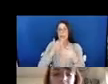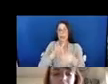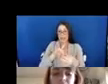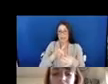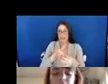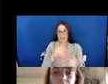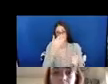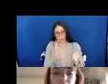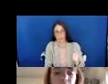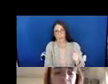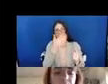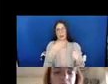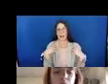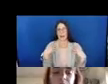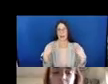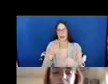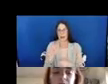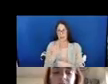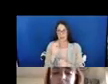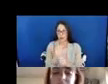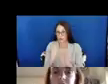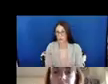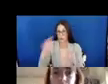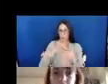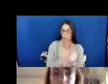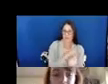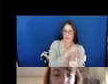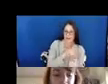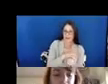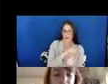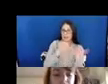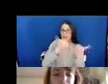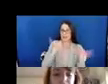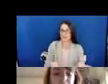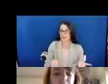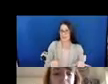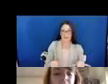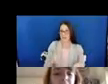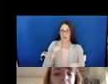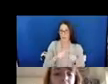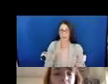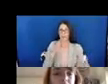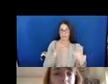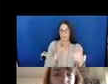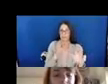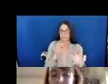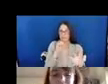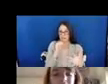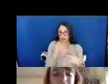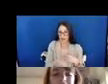healthcare users with doctors and systems that remain out of reach. However,